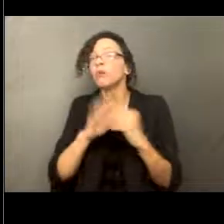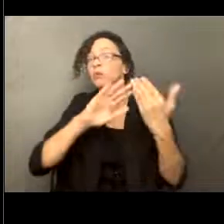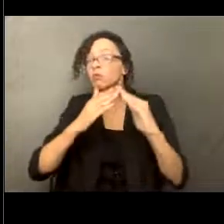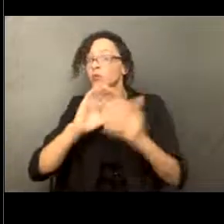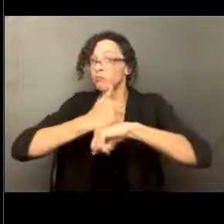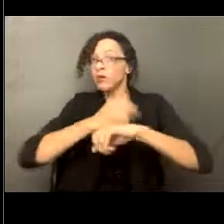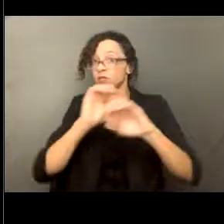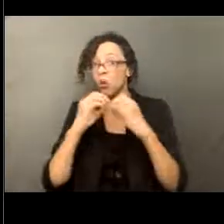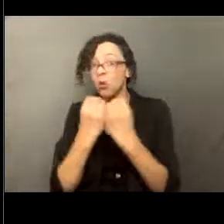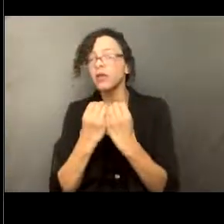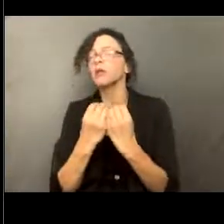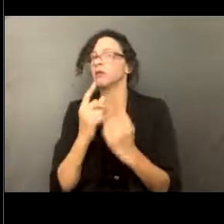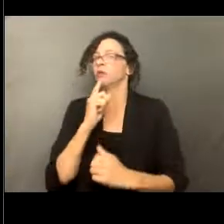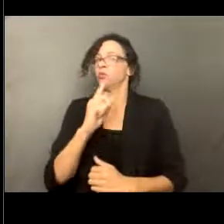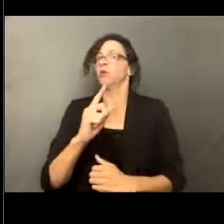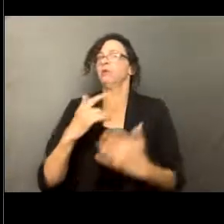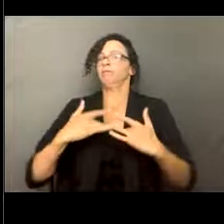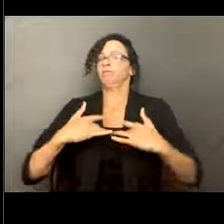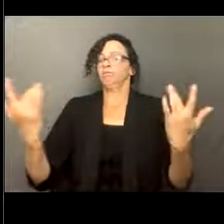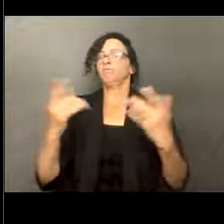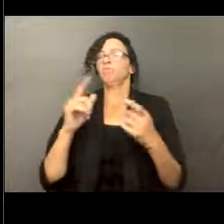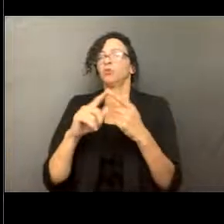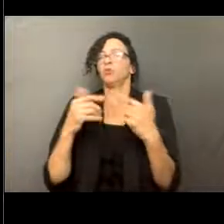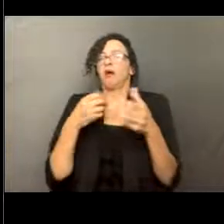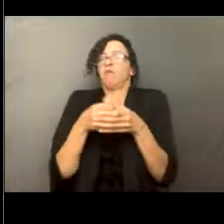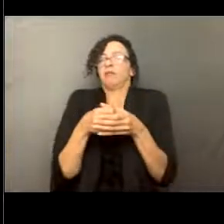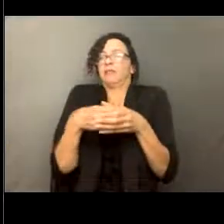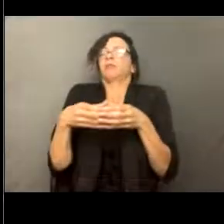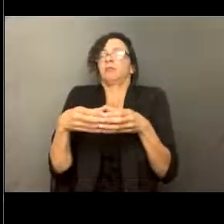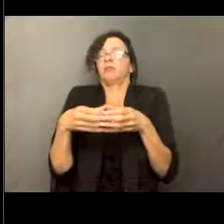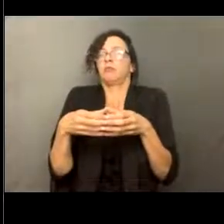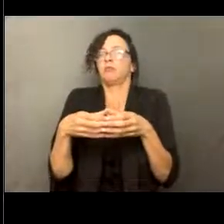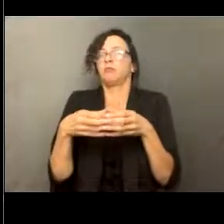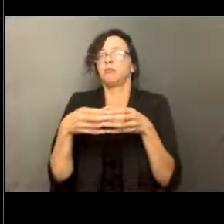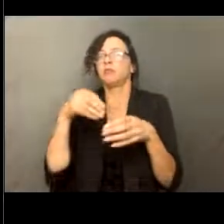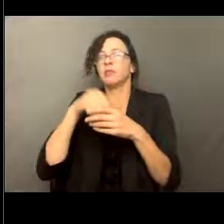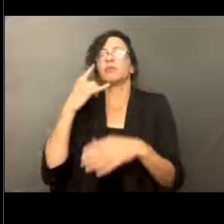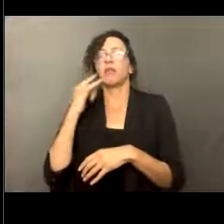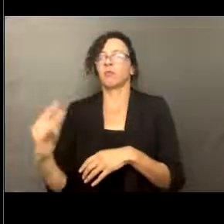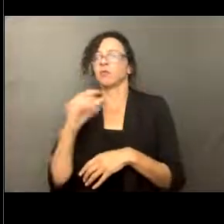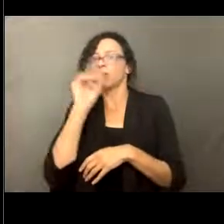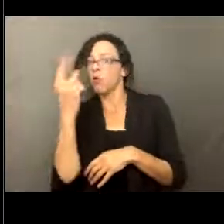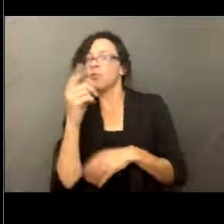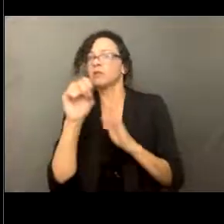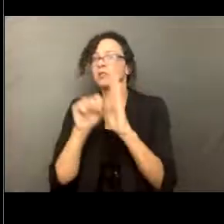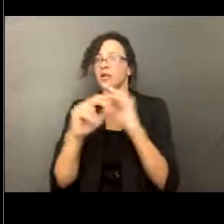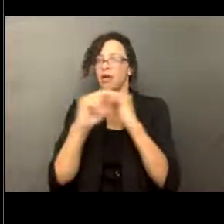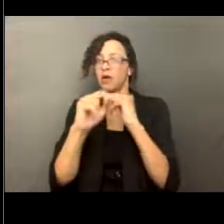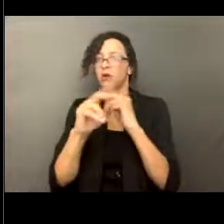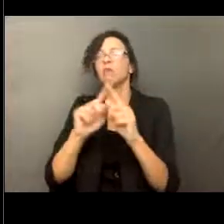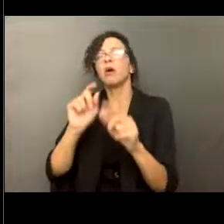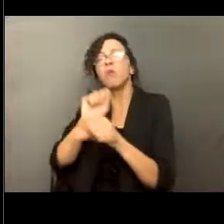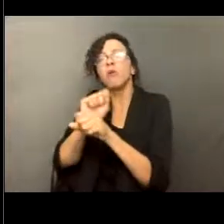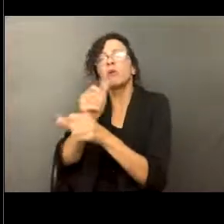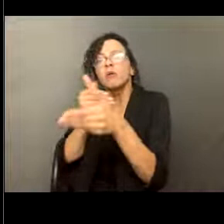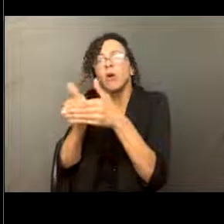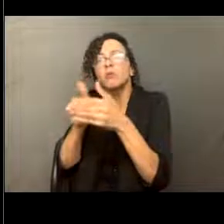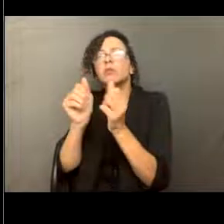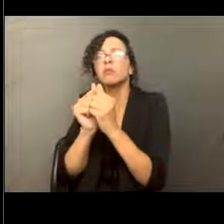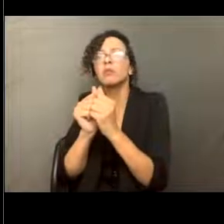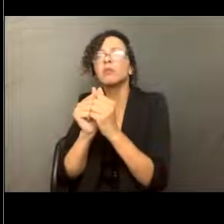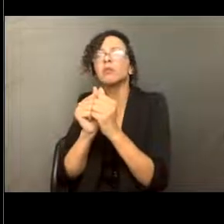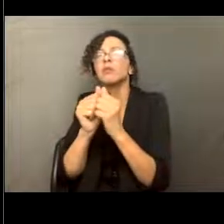is doing beyond just the state highway system, but also working very closely with local communities, underserved communities,